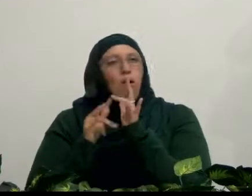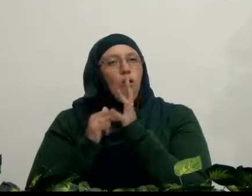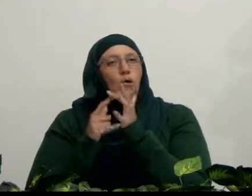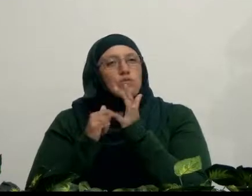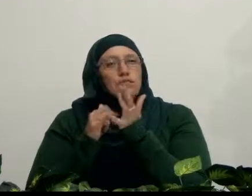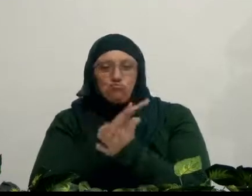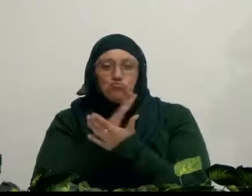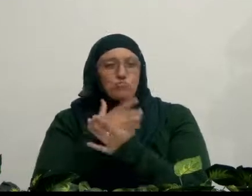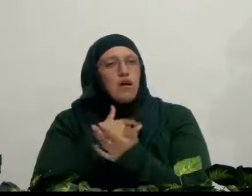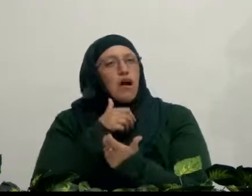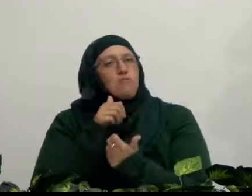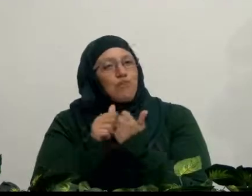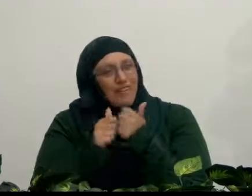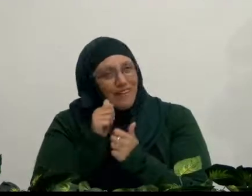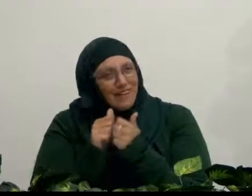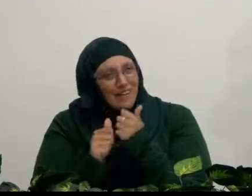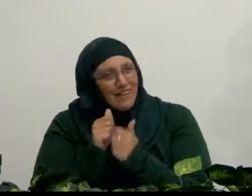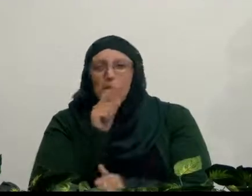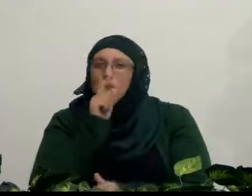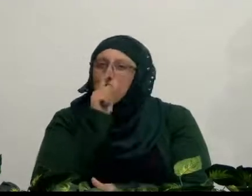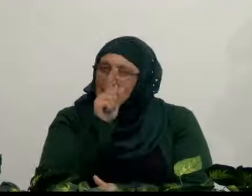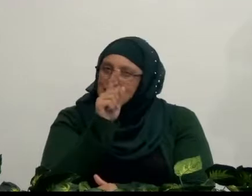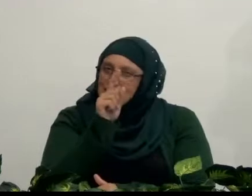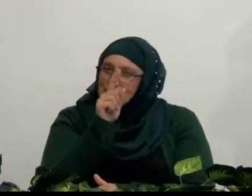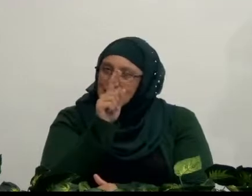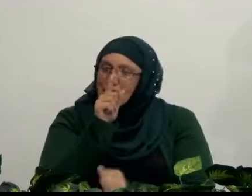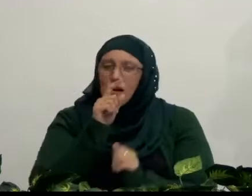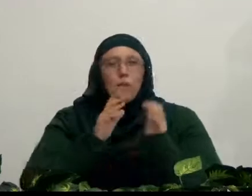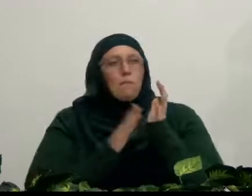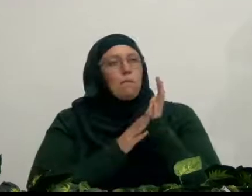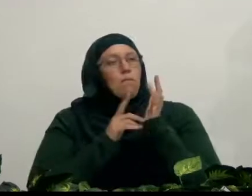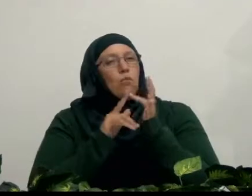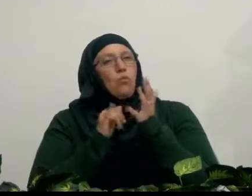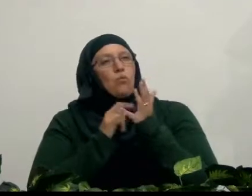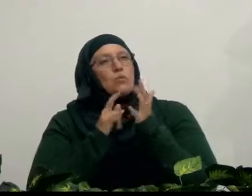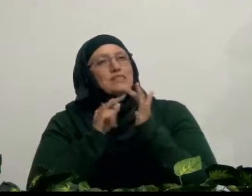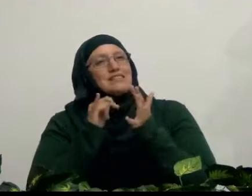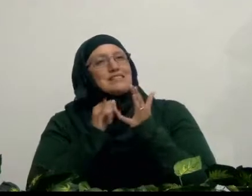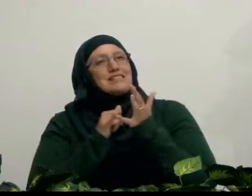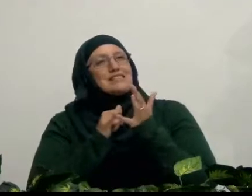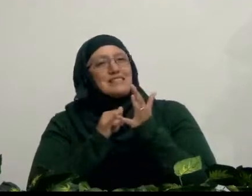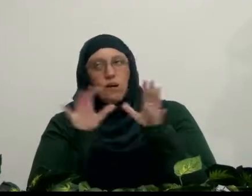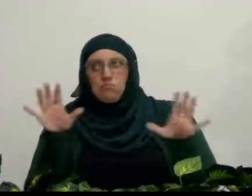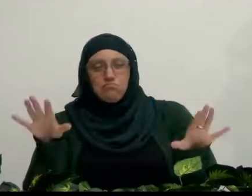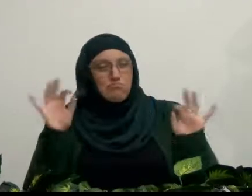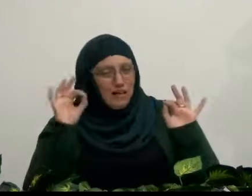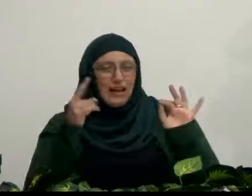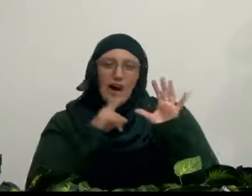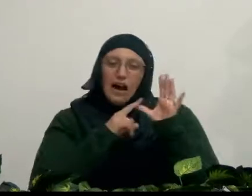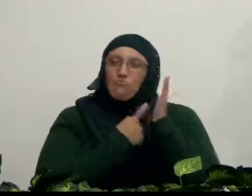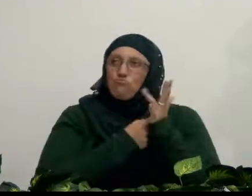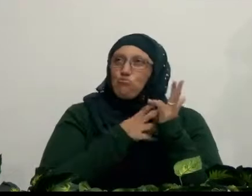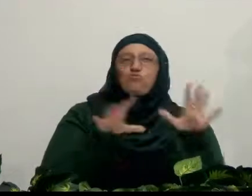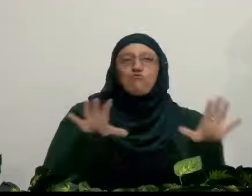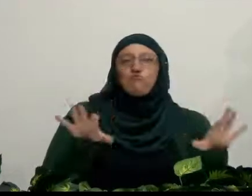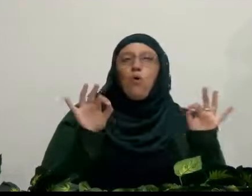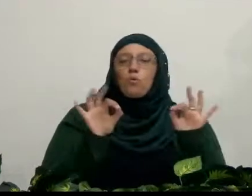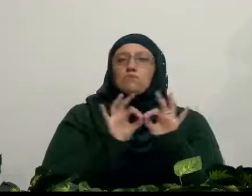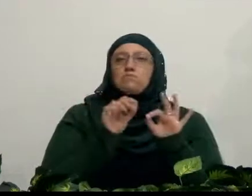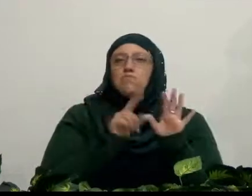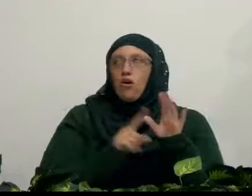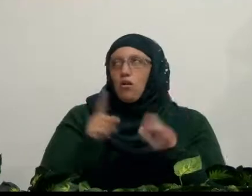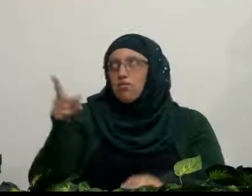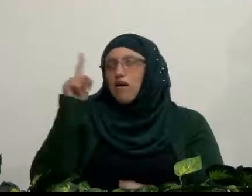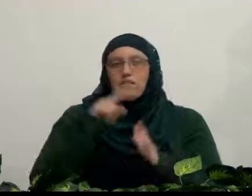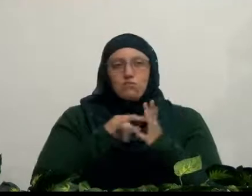nabiyya ba'di. As you know, Harun and Moses both were appointed by the Almighty God as prophets. The Holy Prophet says, you